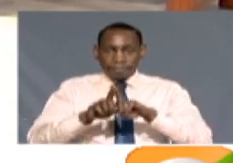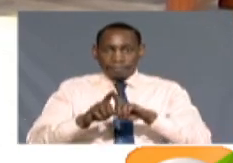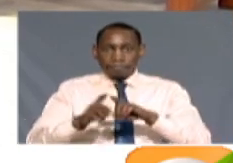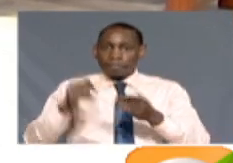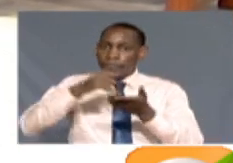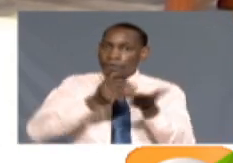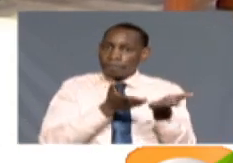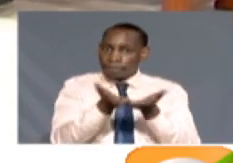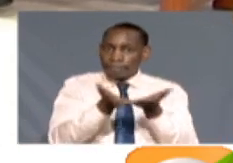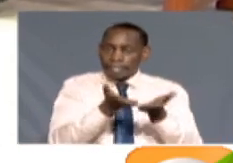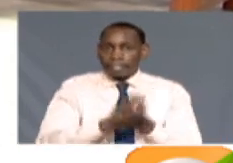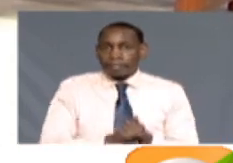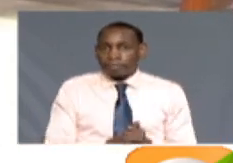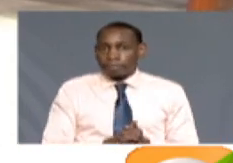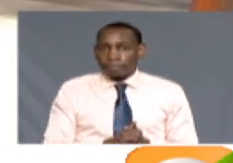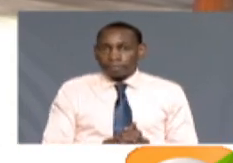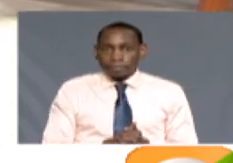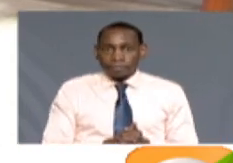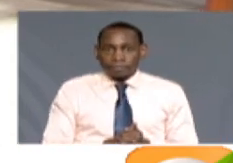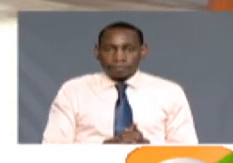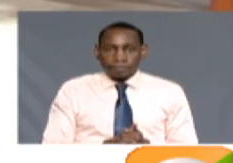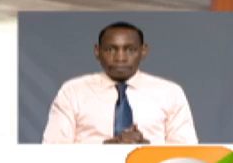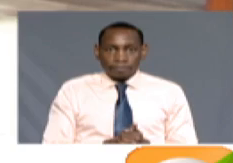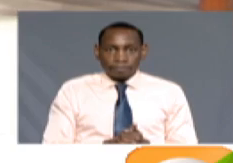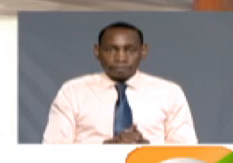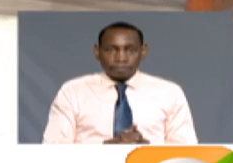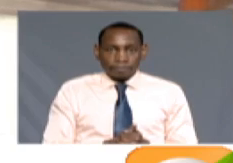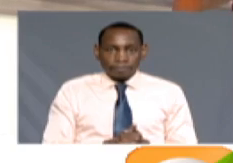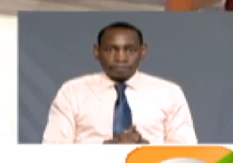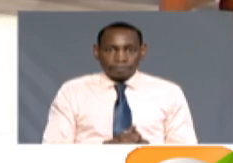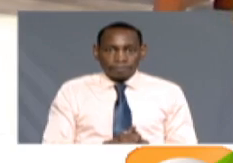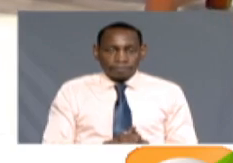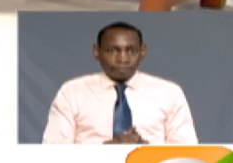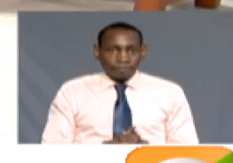Mm. This is a funny country.